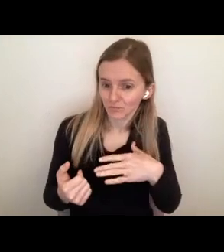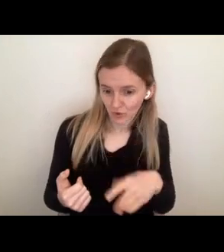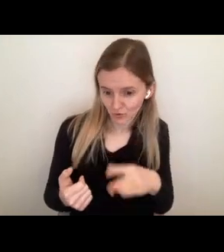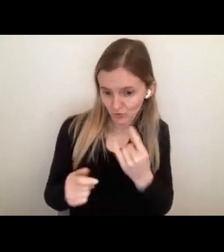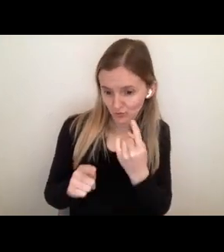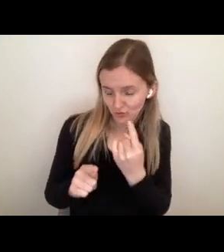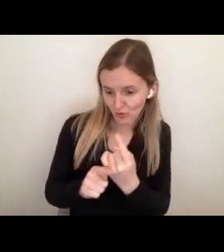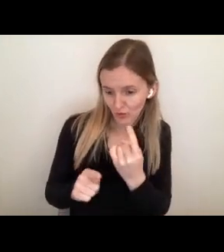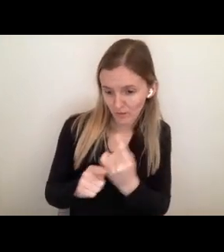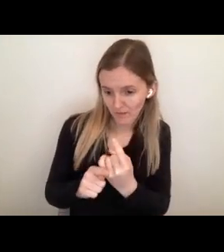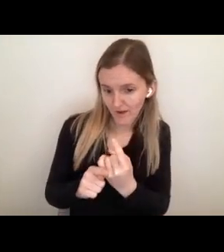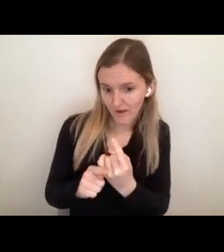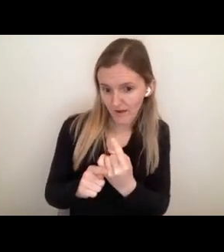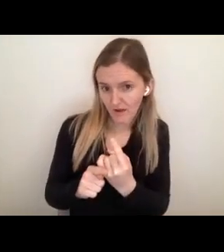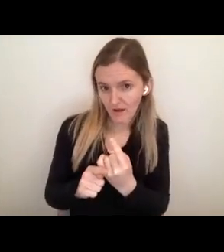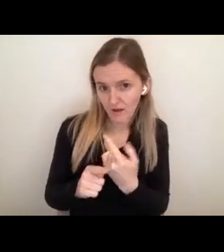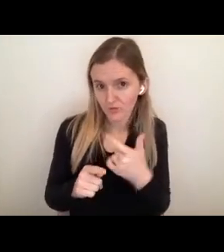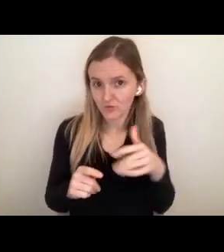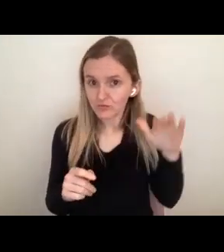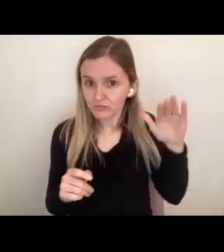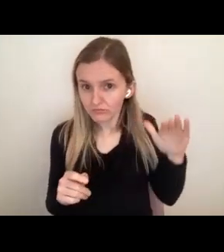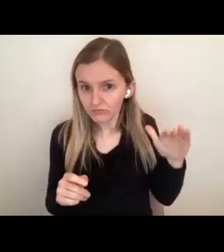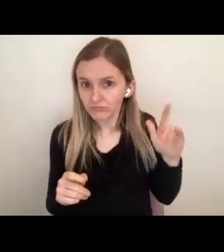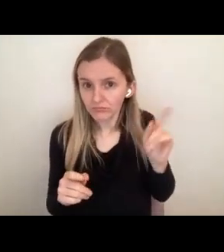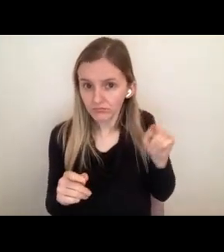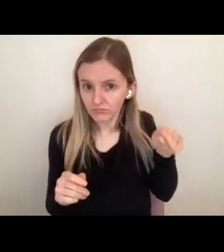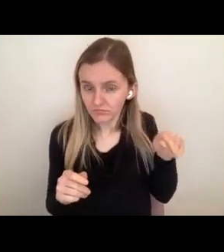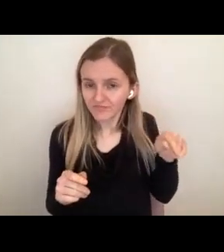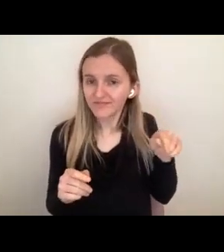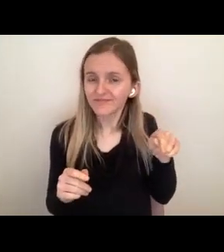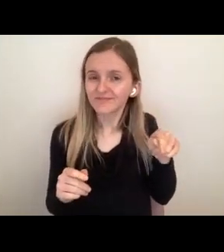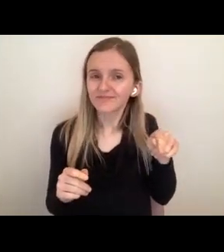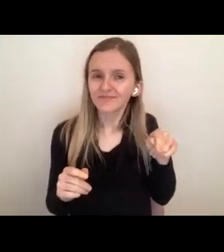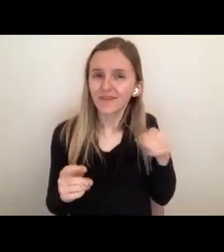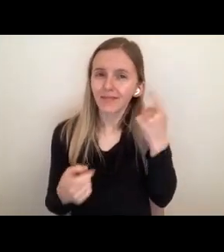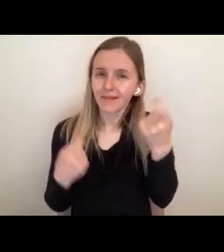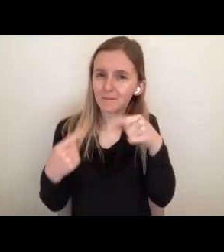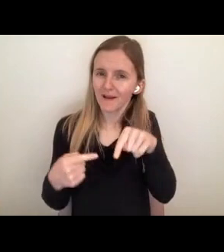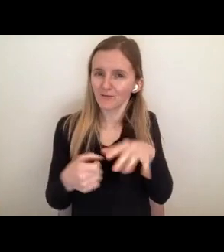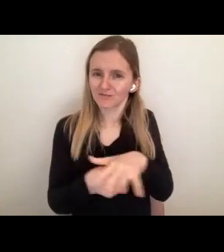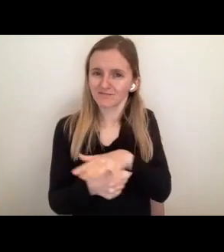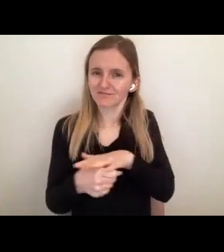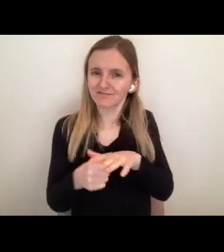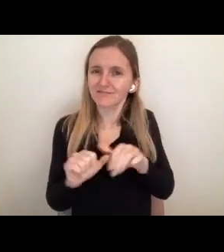about this young person in that way, and how we can make the environment work for them,